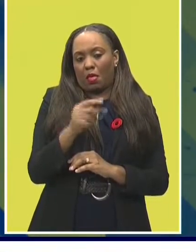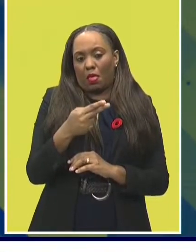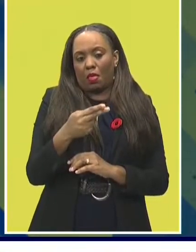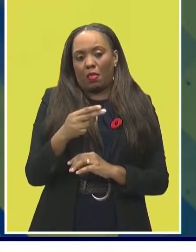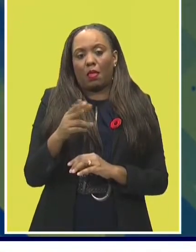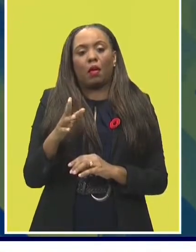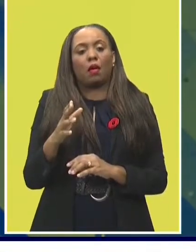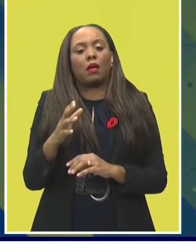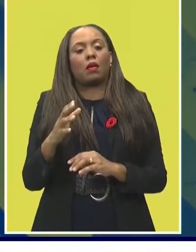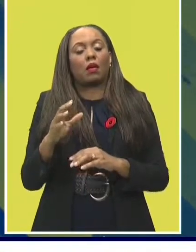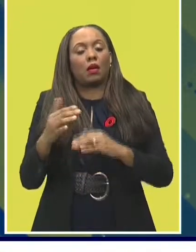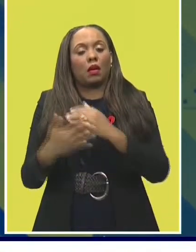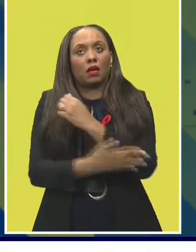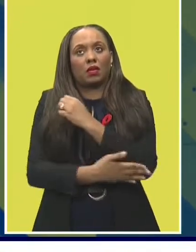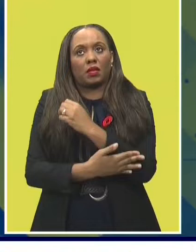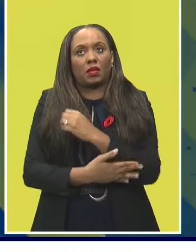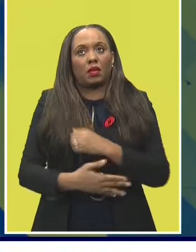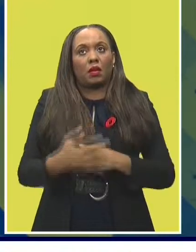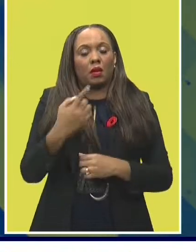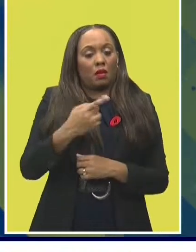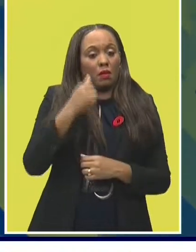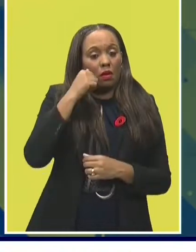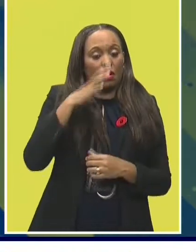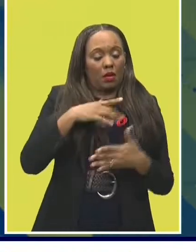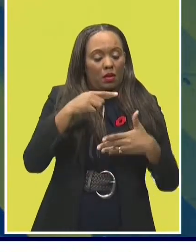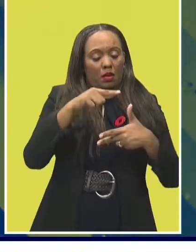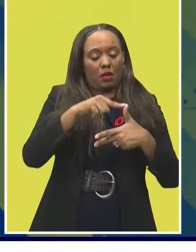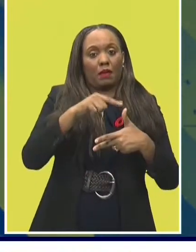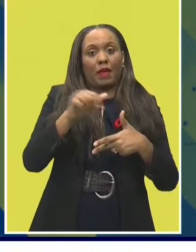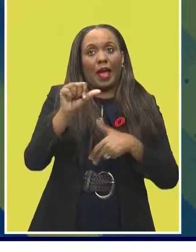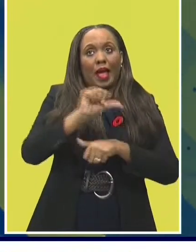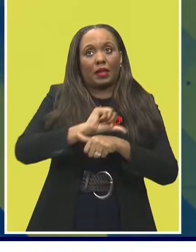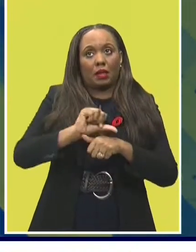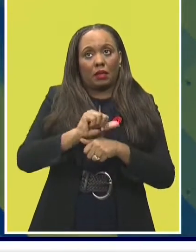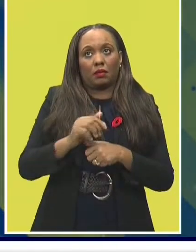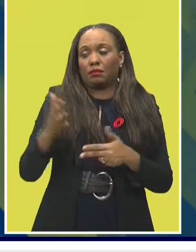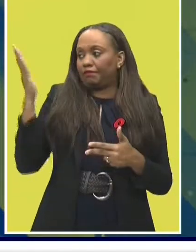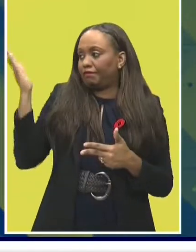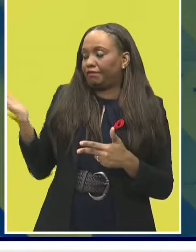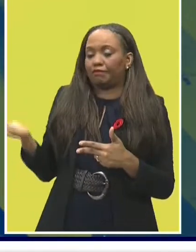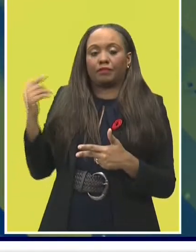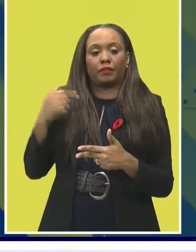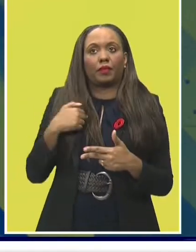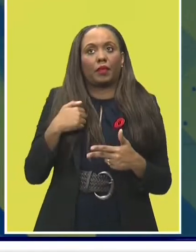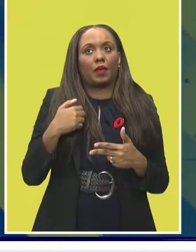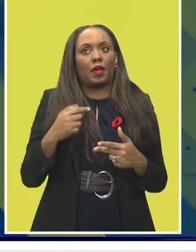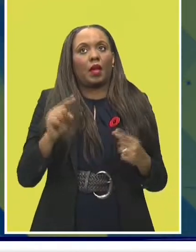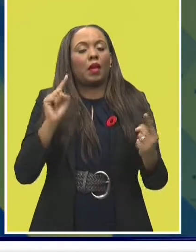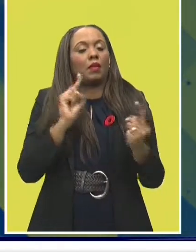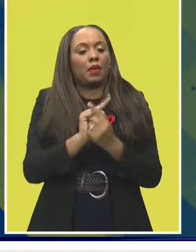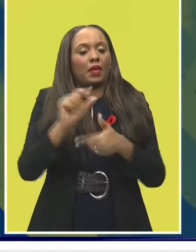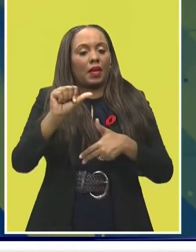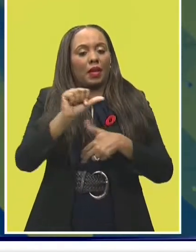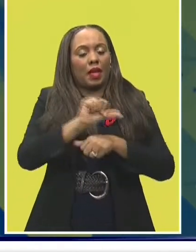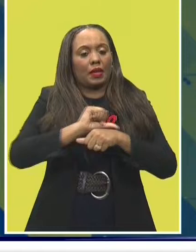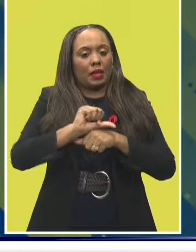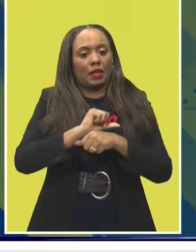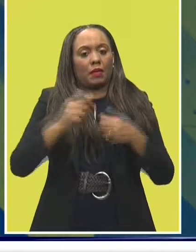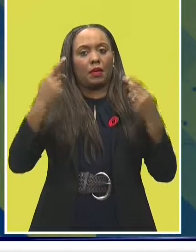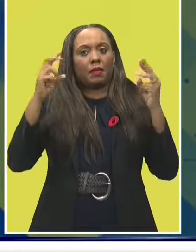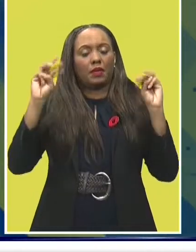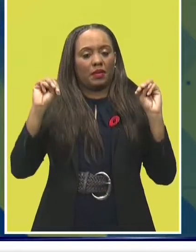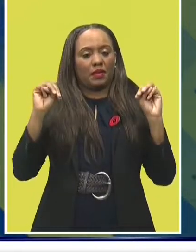to Antigua and Barbuda, and she shared some of her goals. When I met His Excellency the Prime Minister Gaston Brown, we have